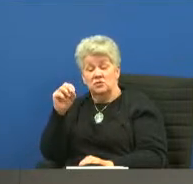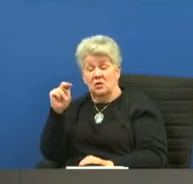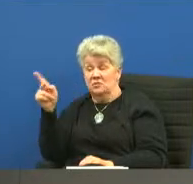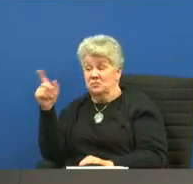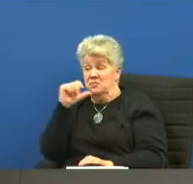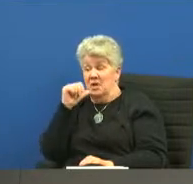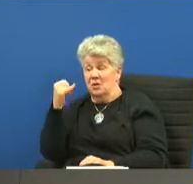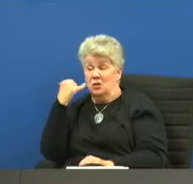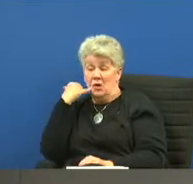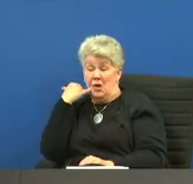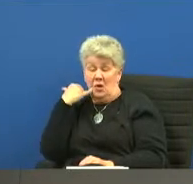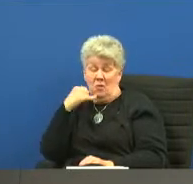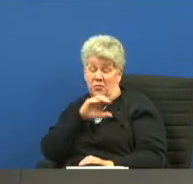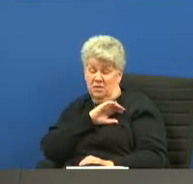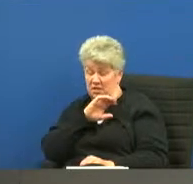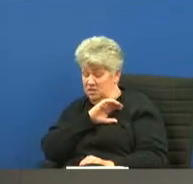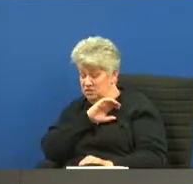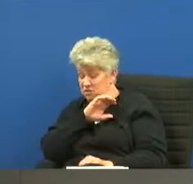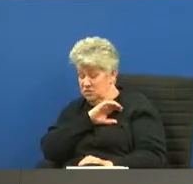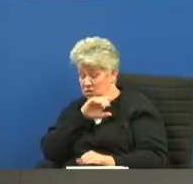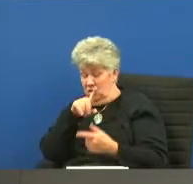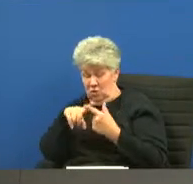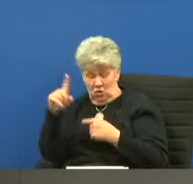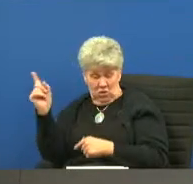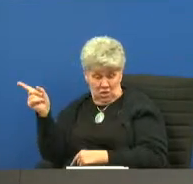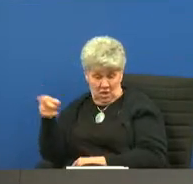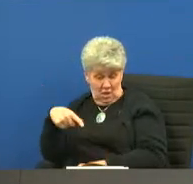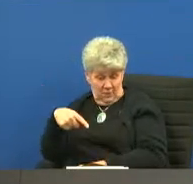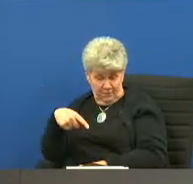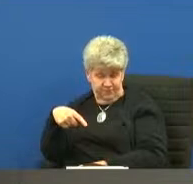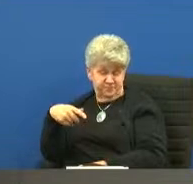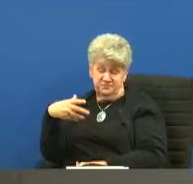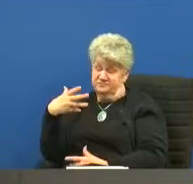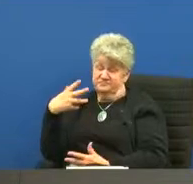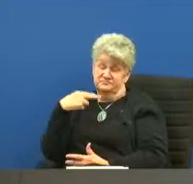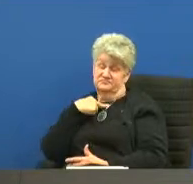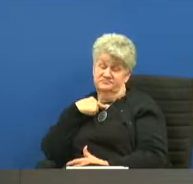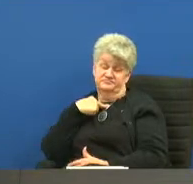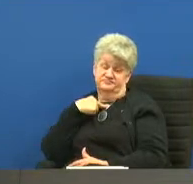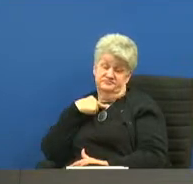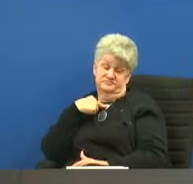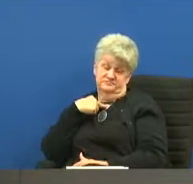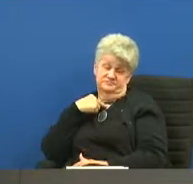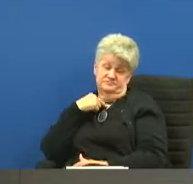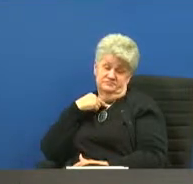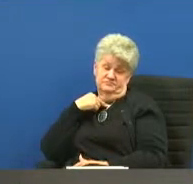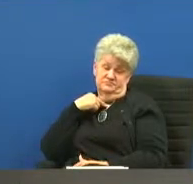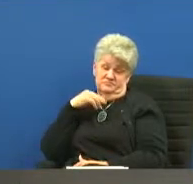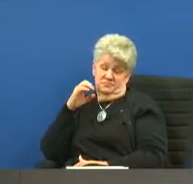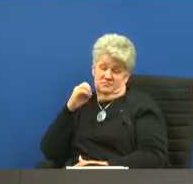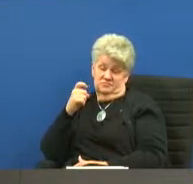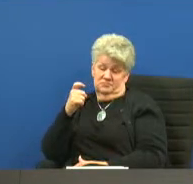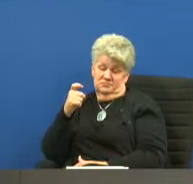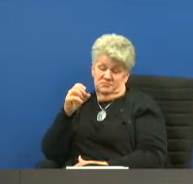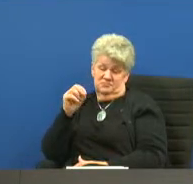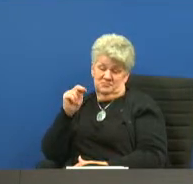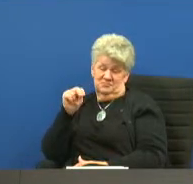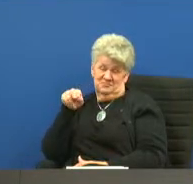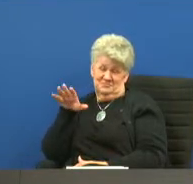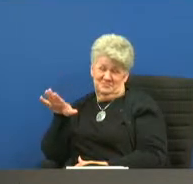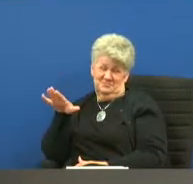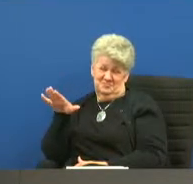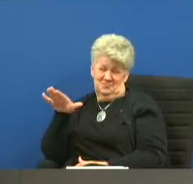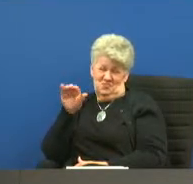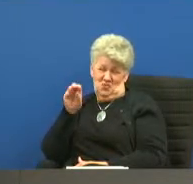the security or for police to get these people off of their property, that's the owners of the Exxon. But